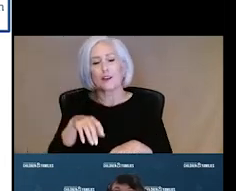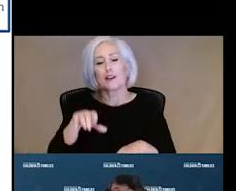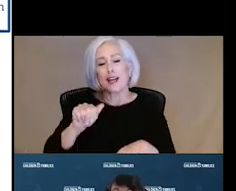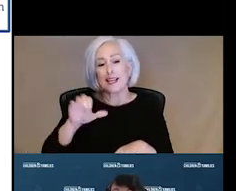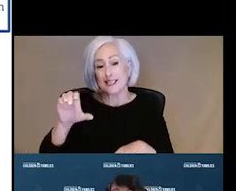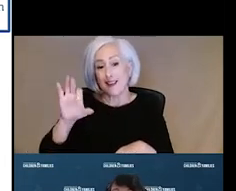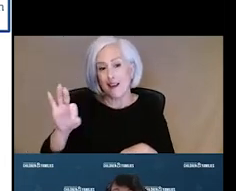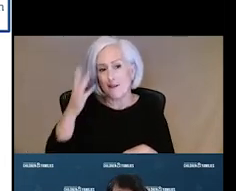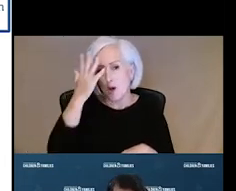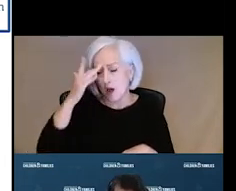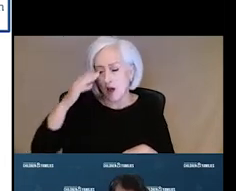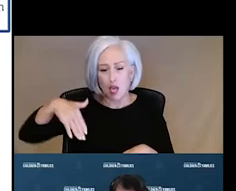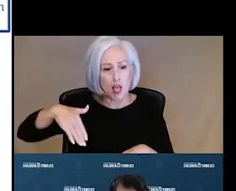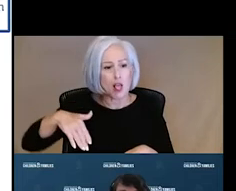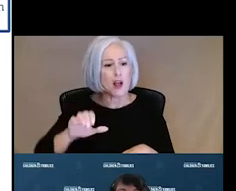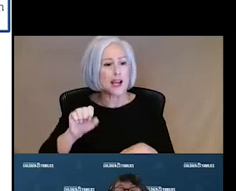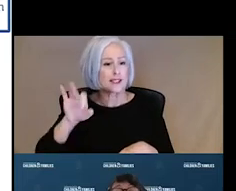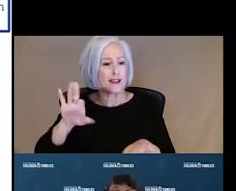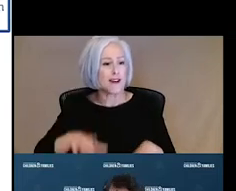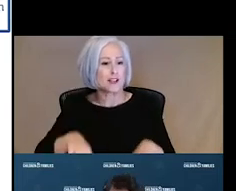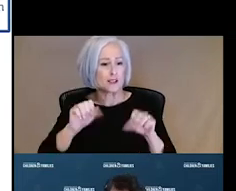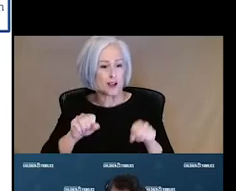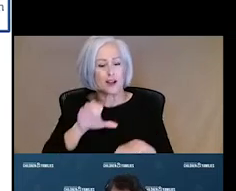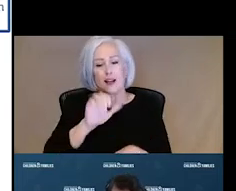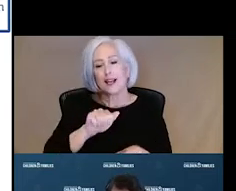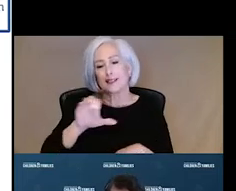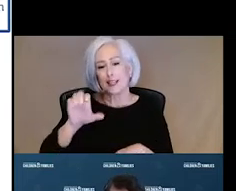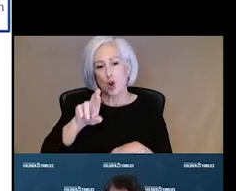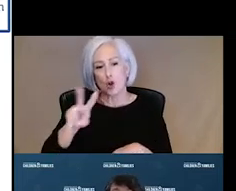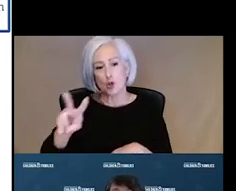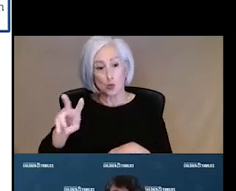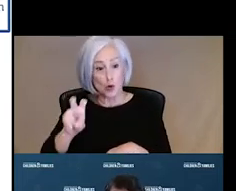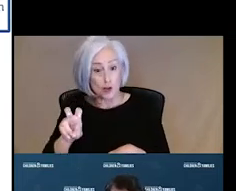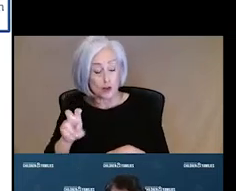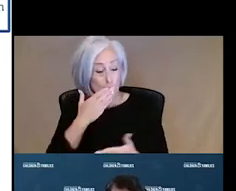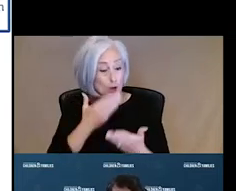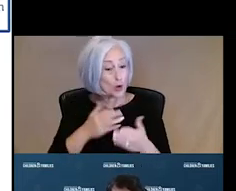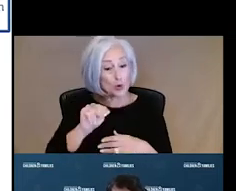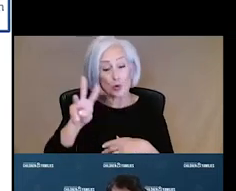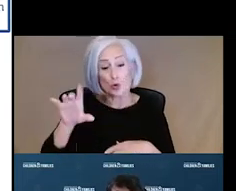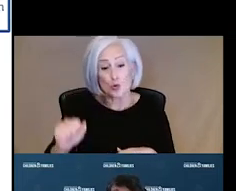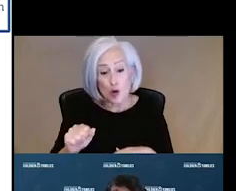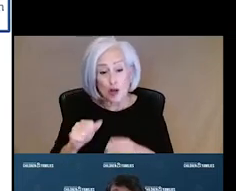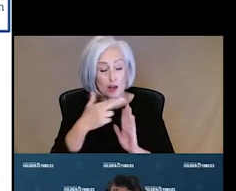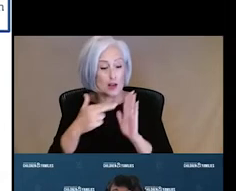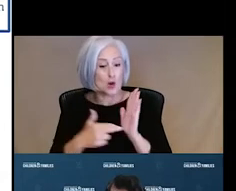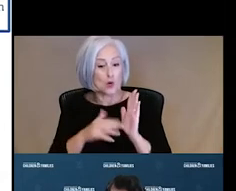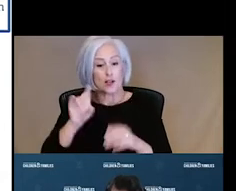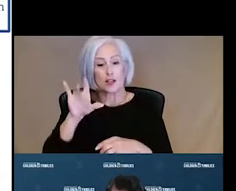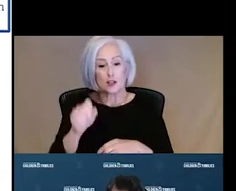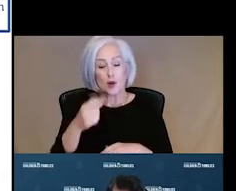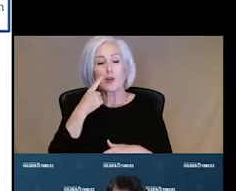not adopted the 2 CFR 200. But the good news is that the regulatory code in 45 CFR